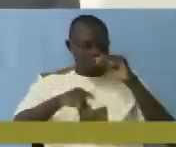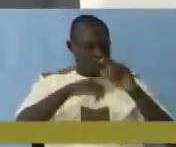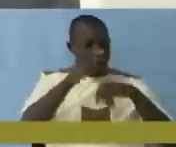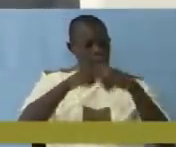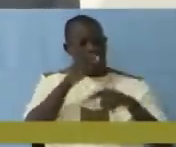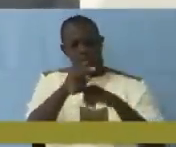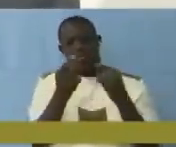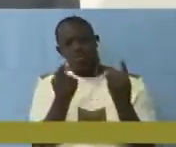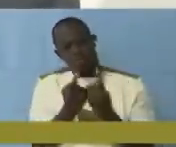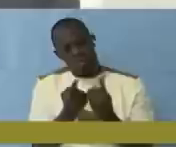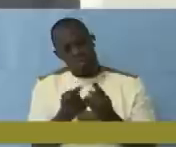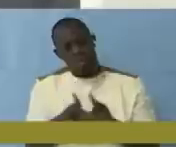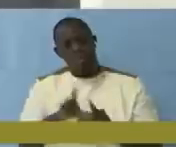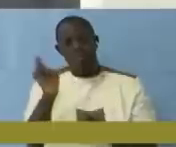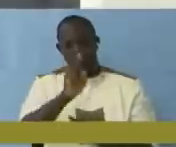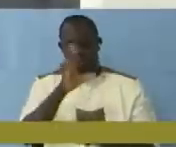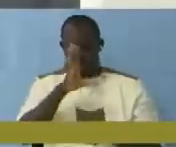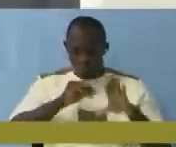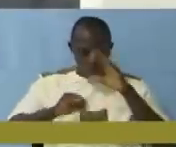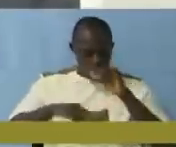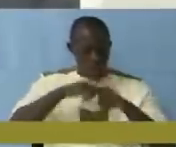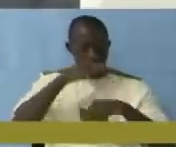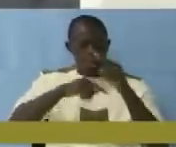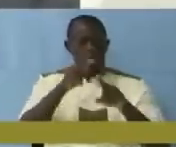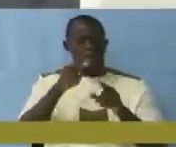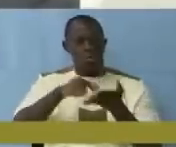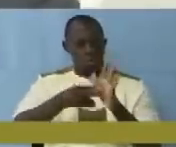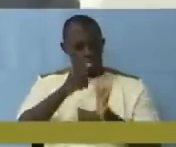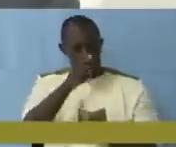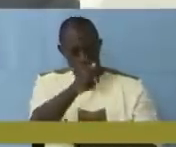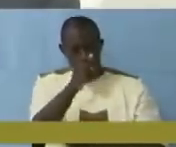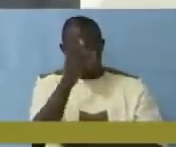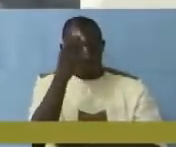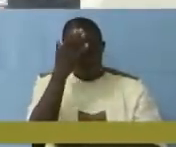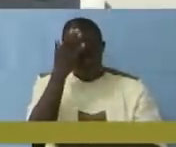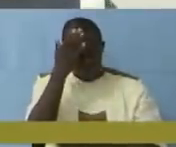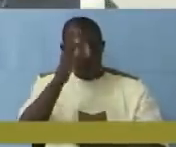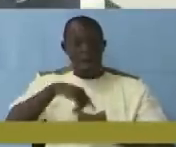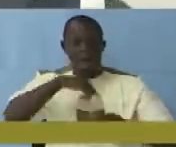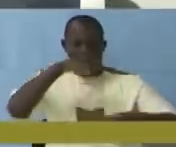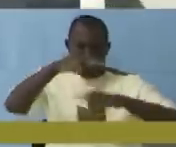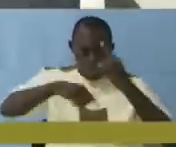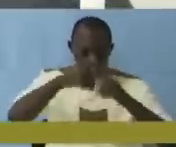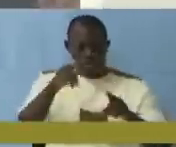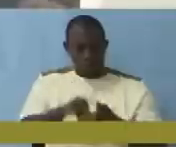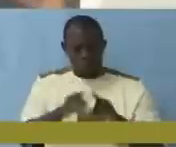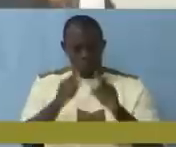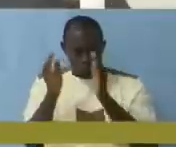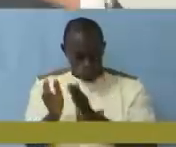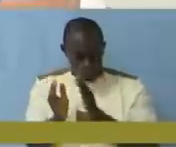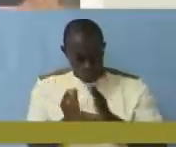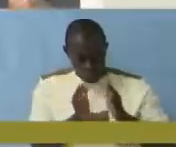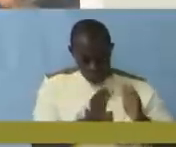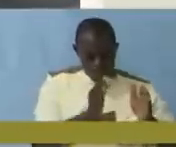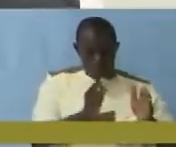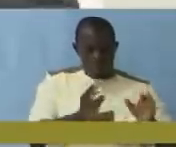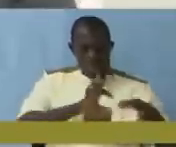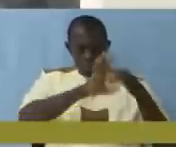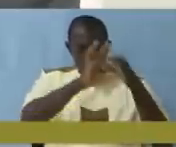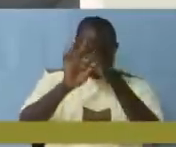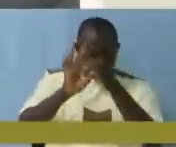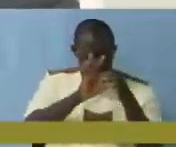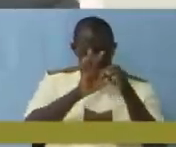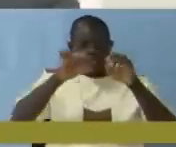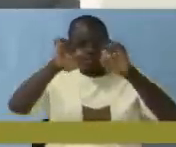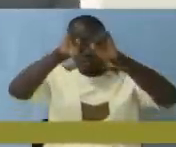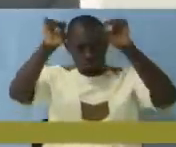What we are talking about is your knowledge of the organization, the organizational structure and the roles and functions of